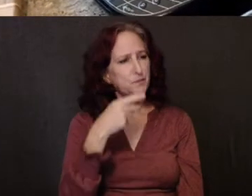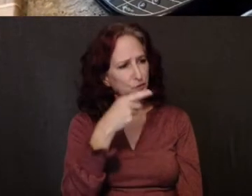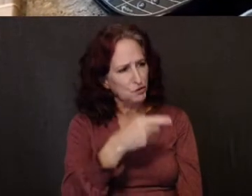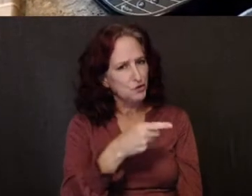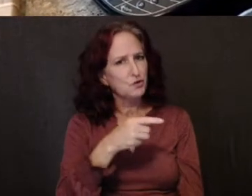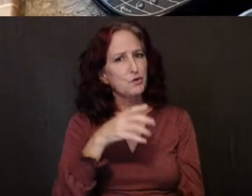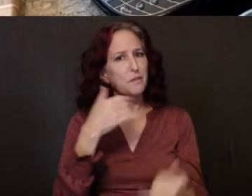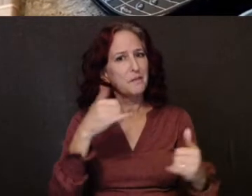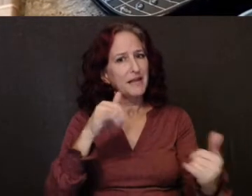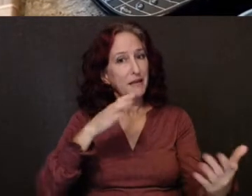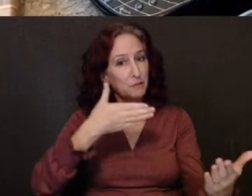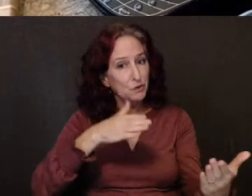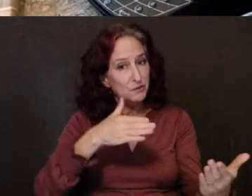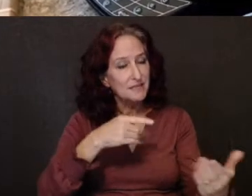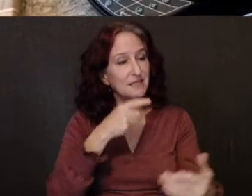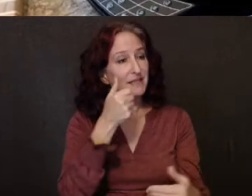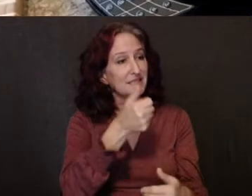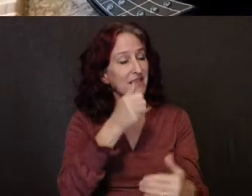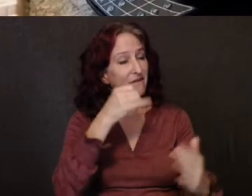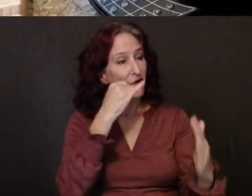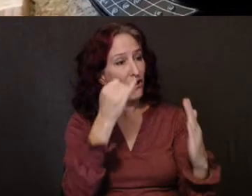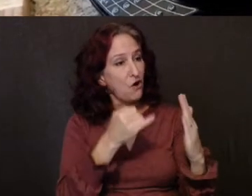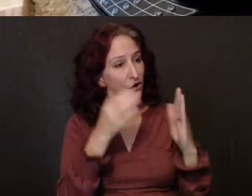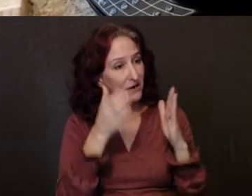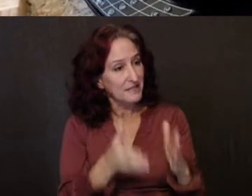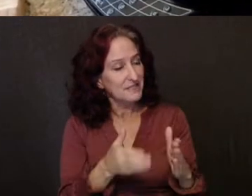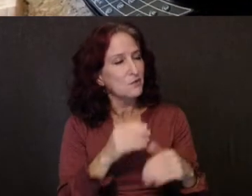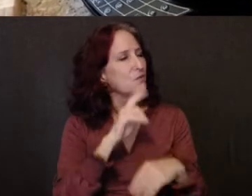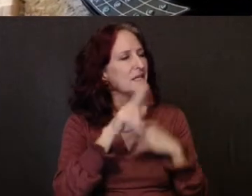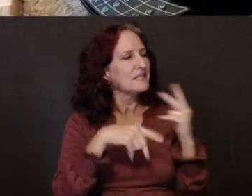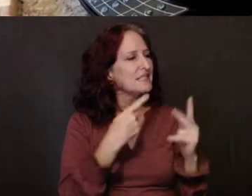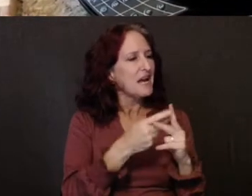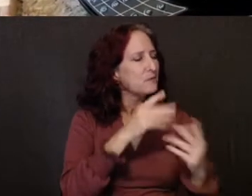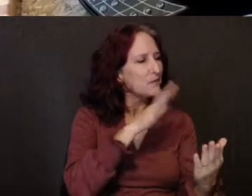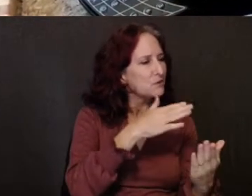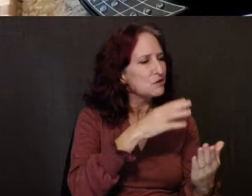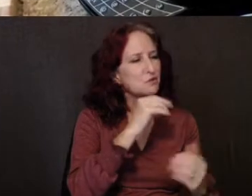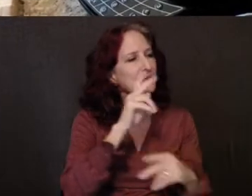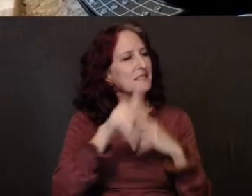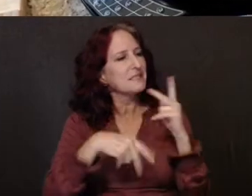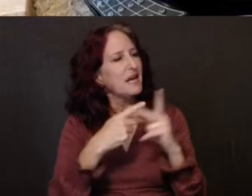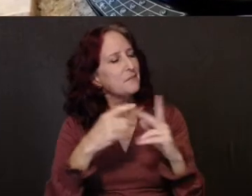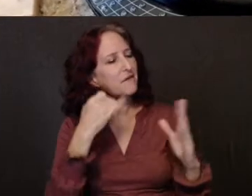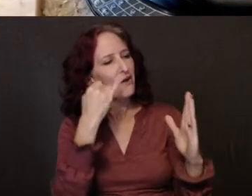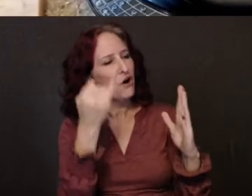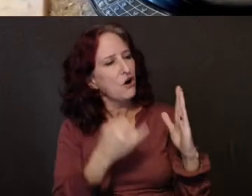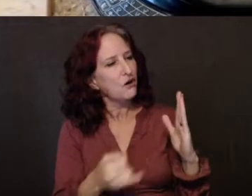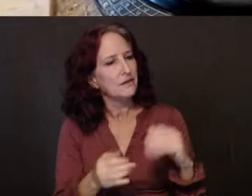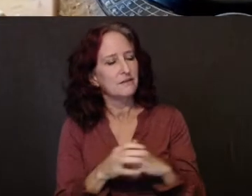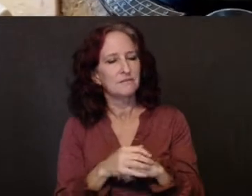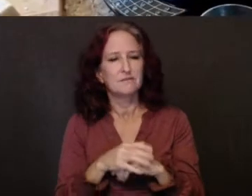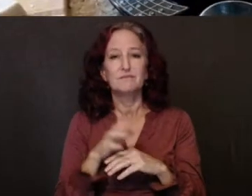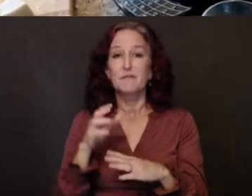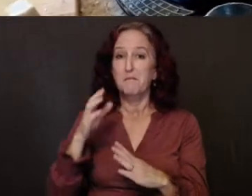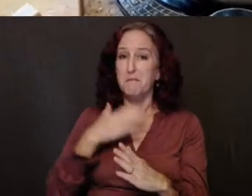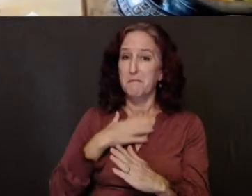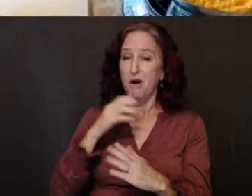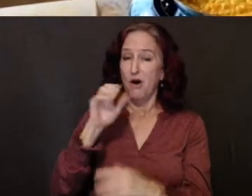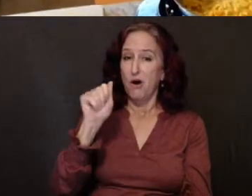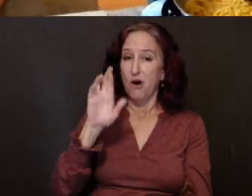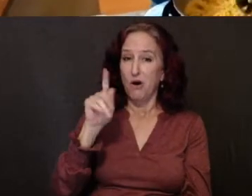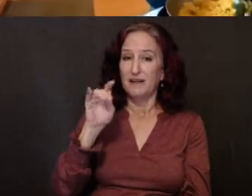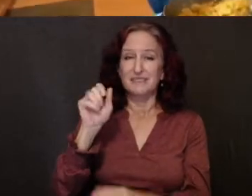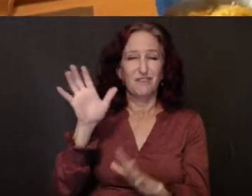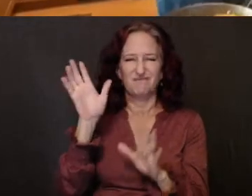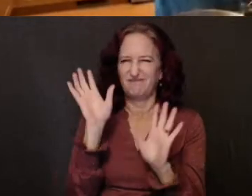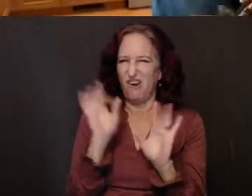countries and that kind of. So you're also a musician and an artist.